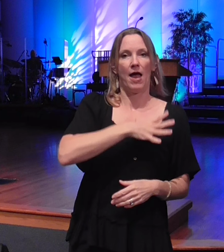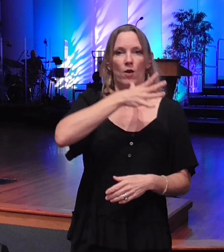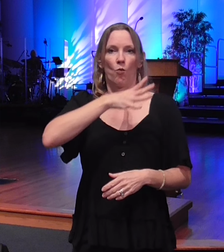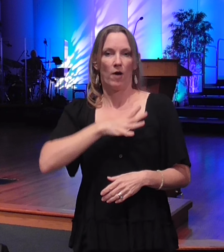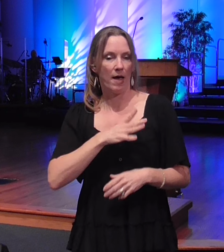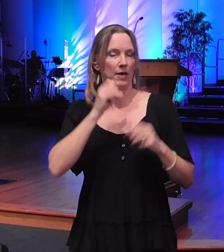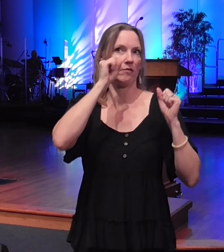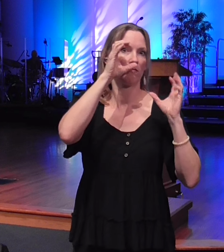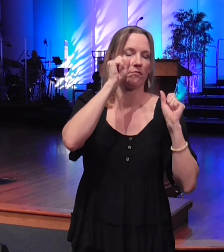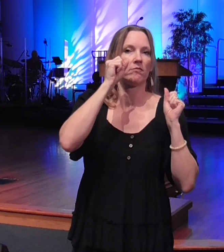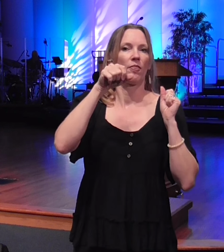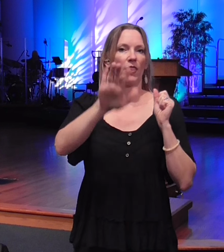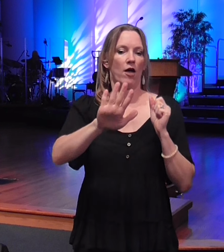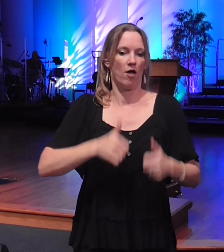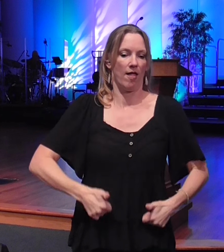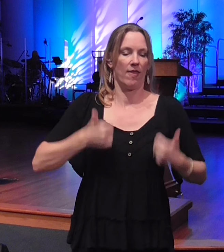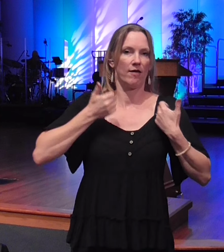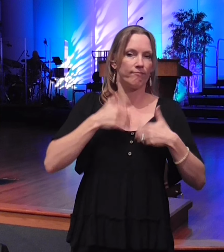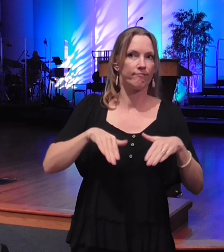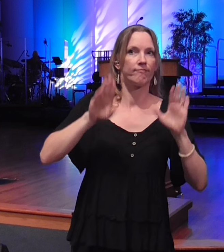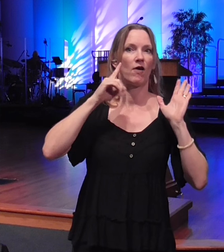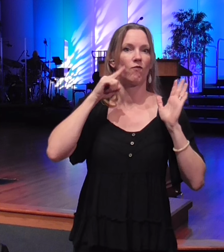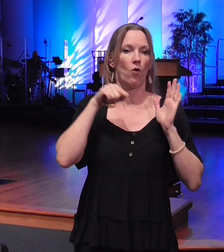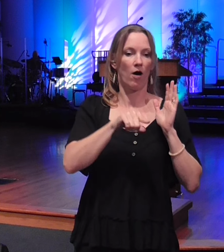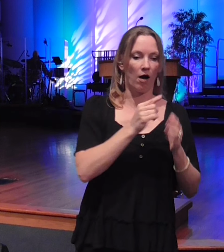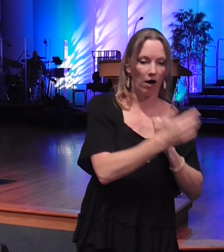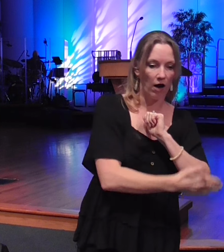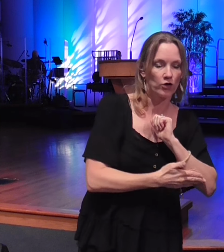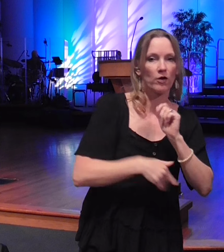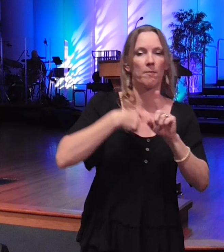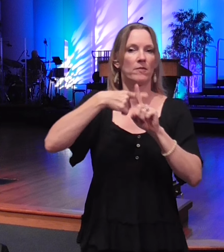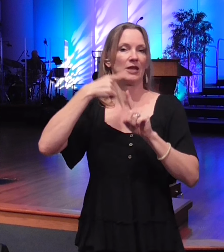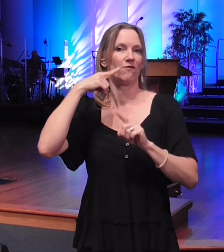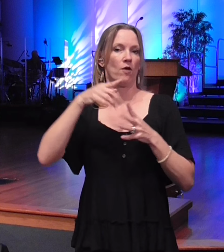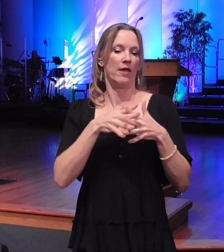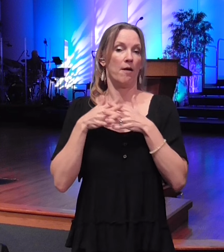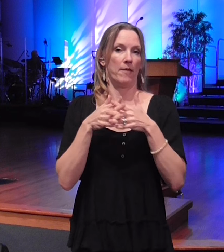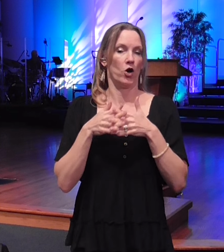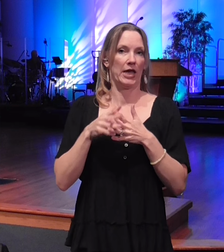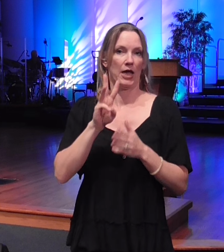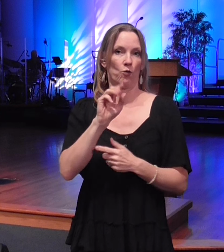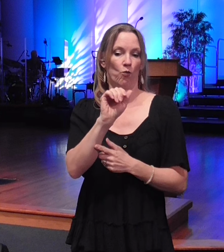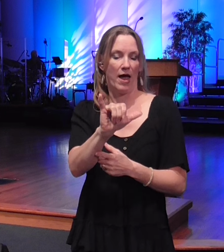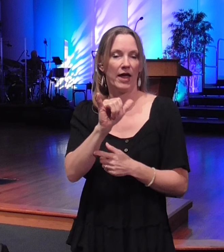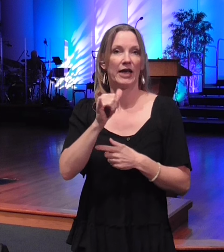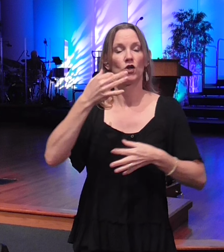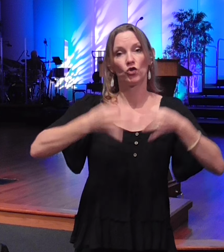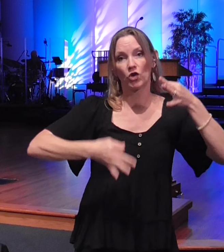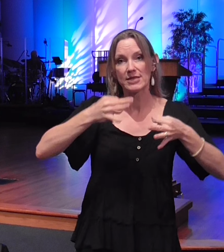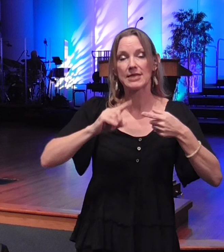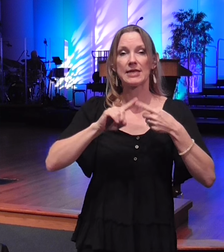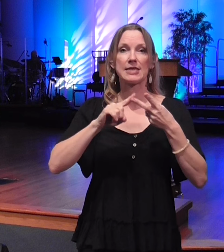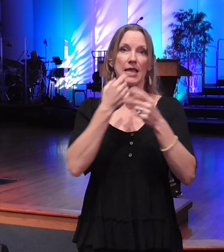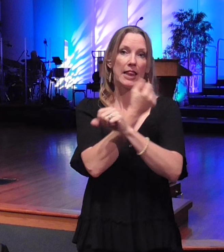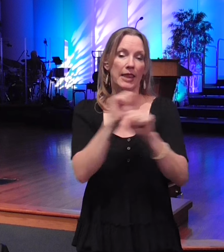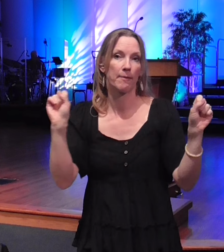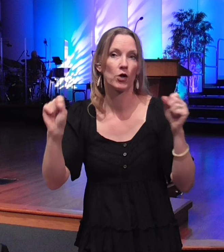who gave their life not only for their country, but for the American way of justice,